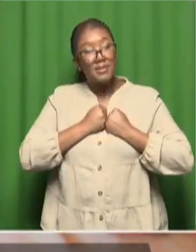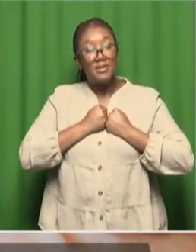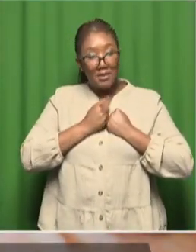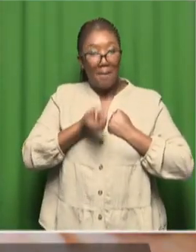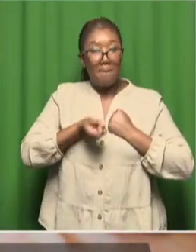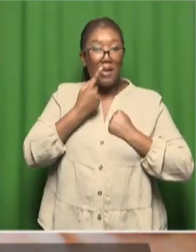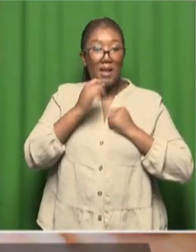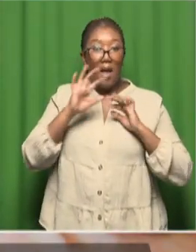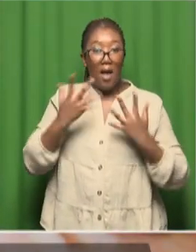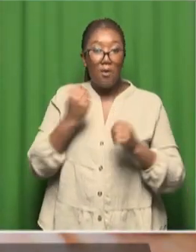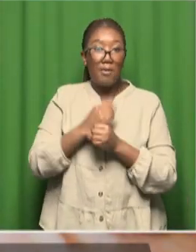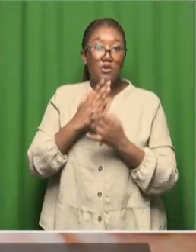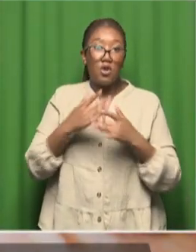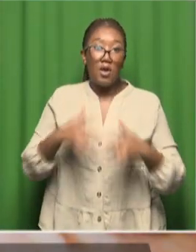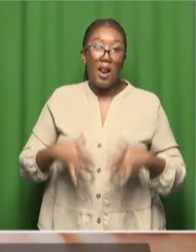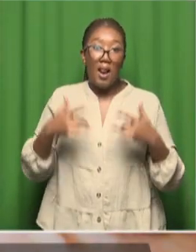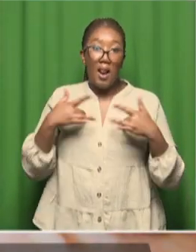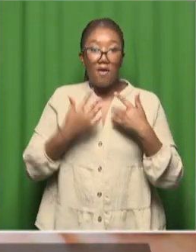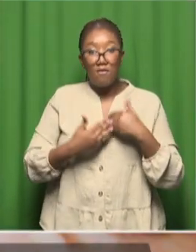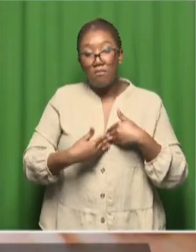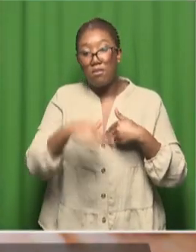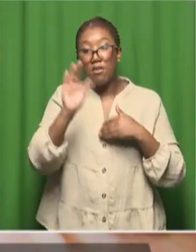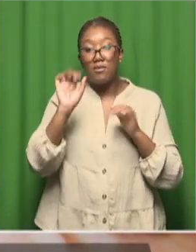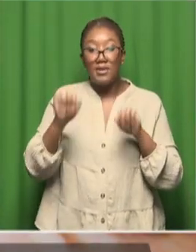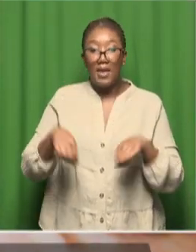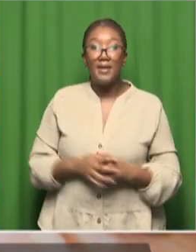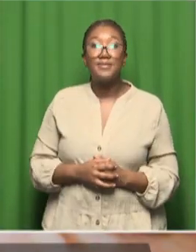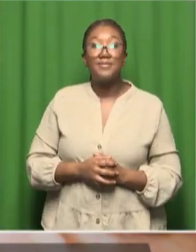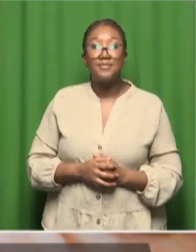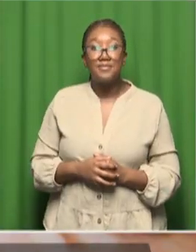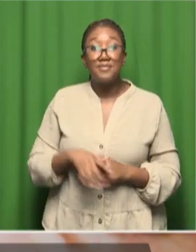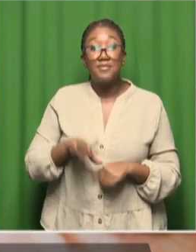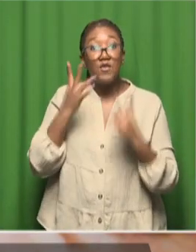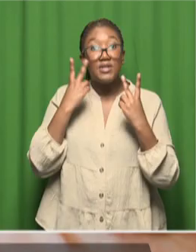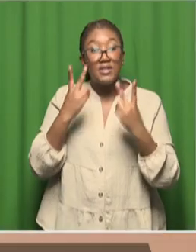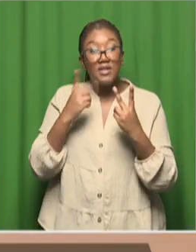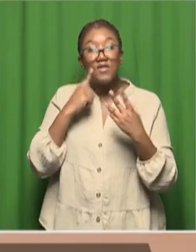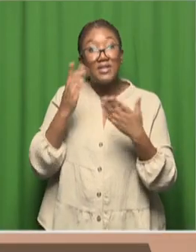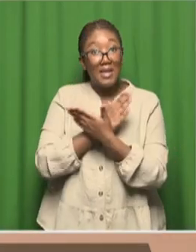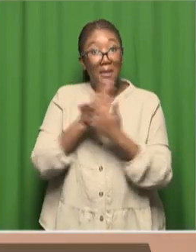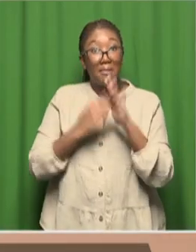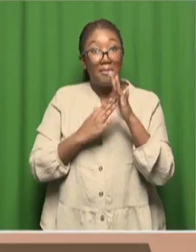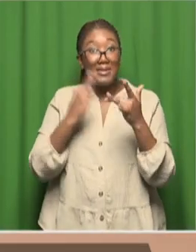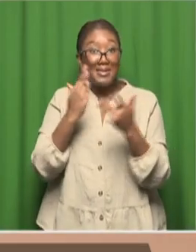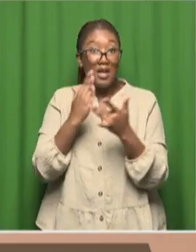Yeah, I'm quite fascinated by hearing about some of these new technologies that may be